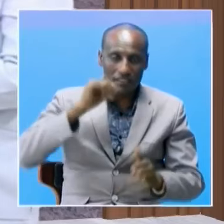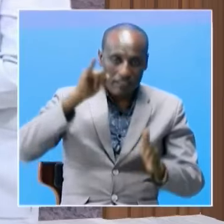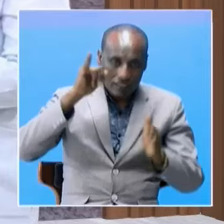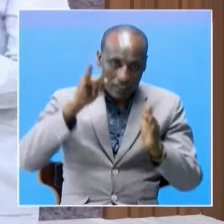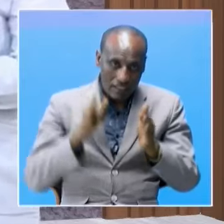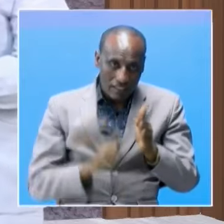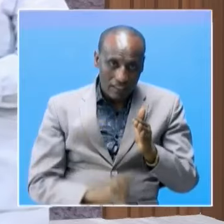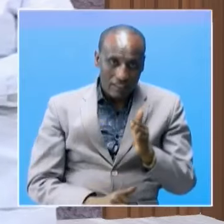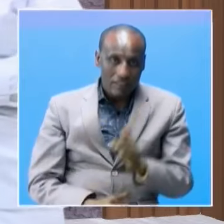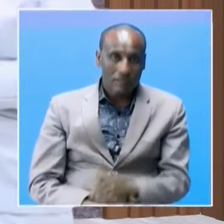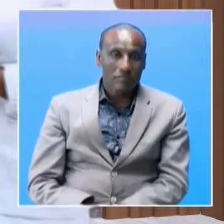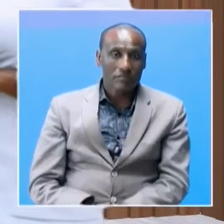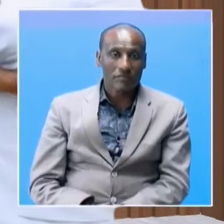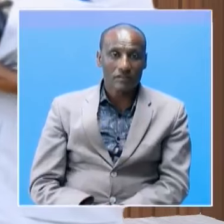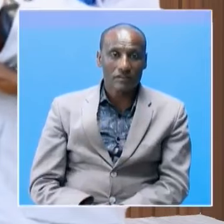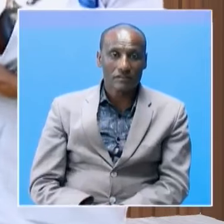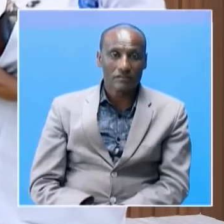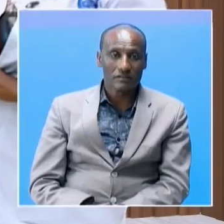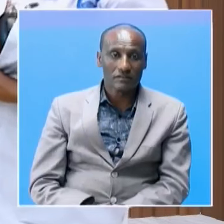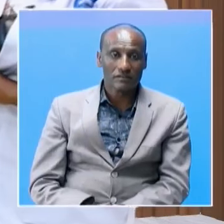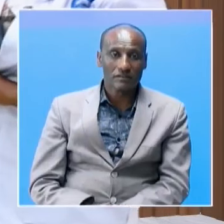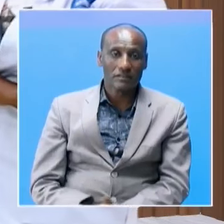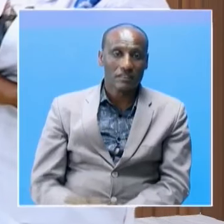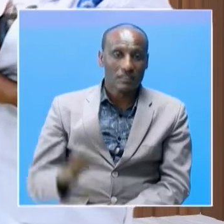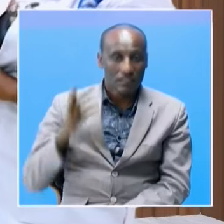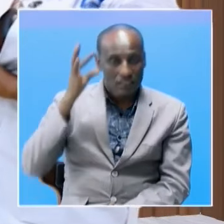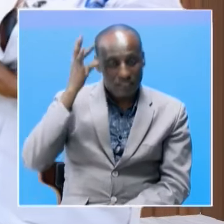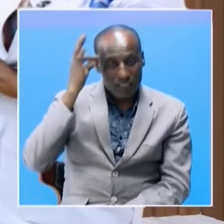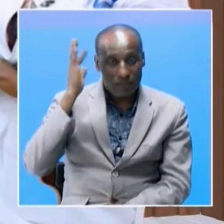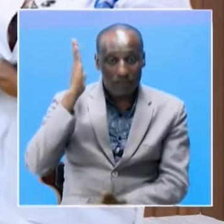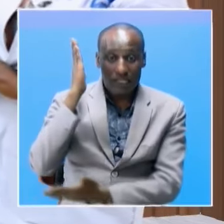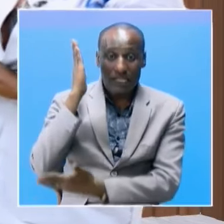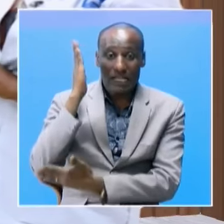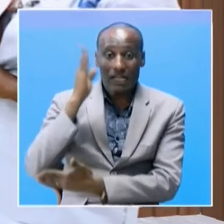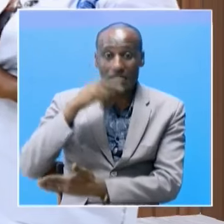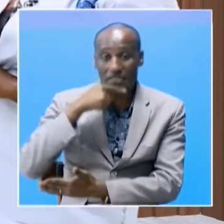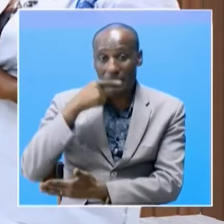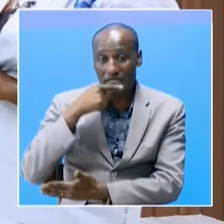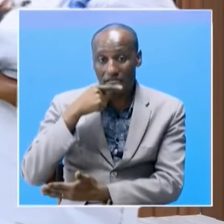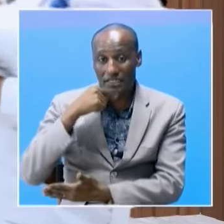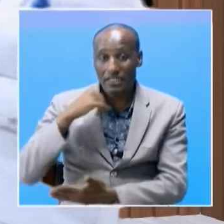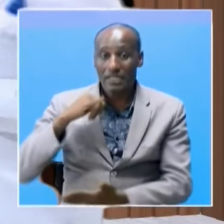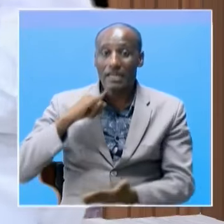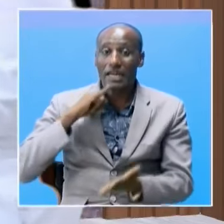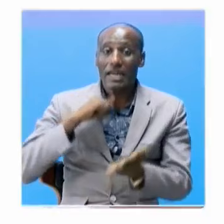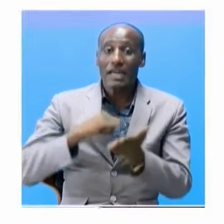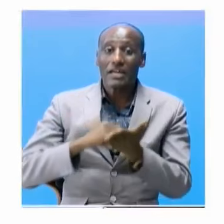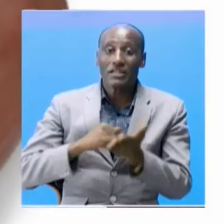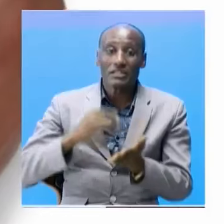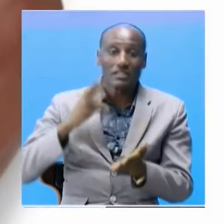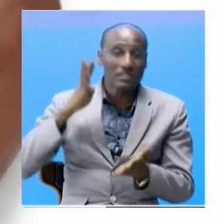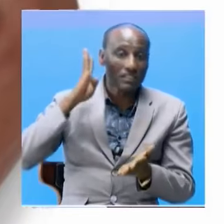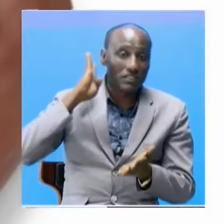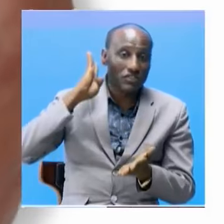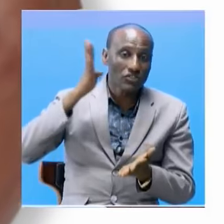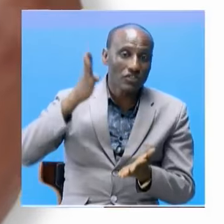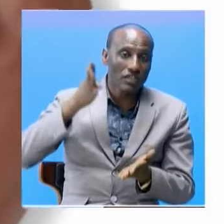these ones, look, if God says it shall rain means the possibility rate